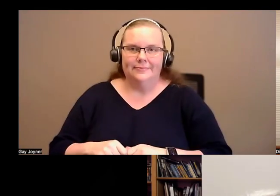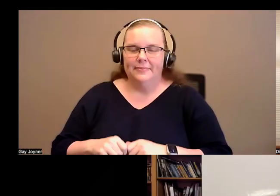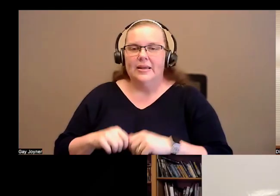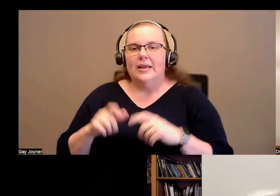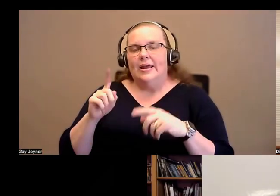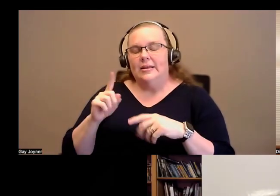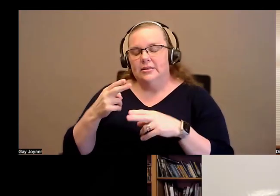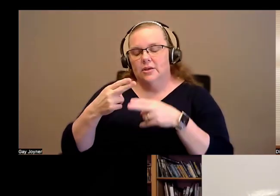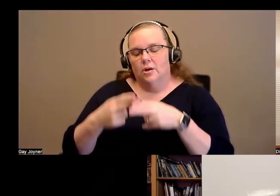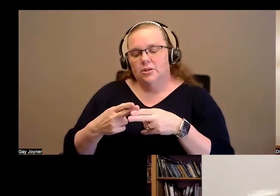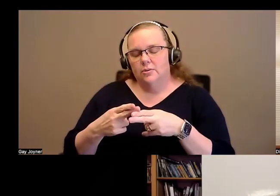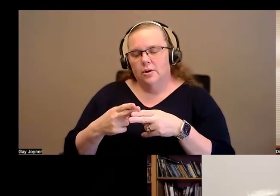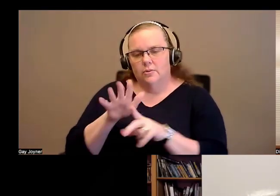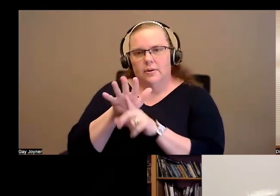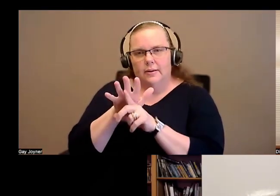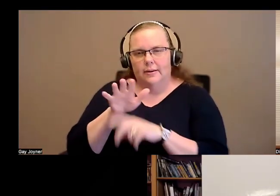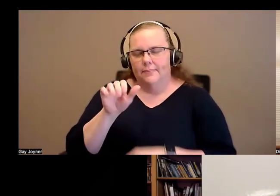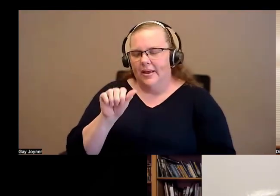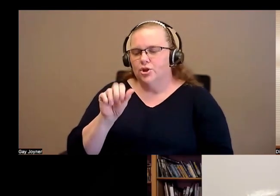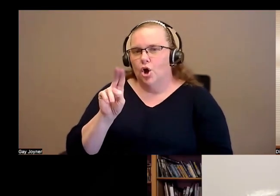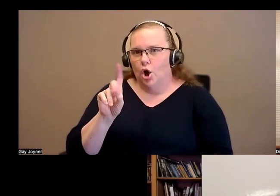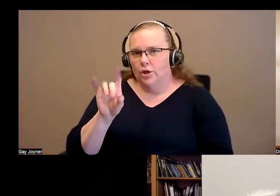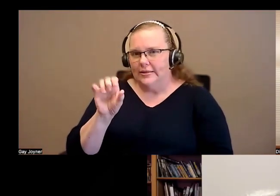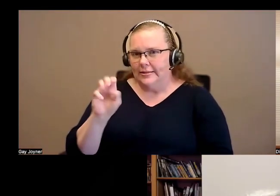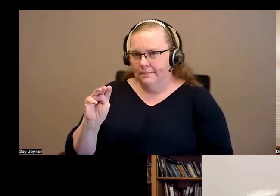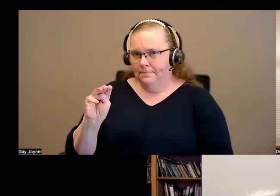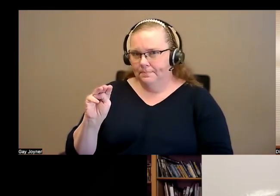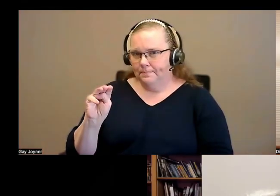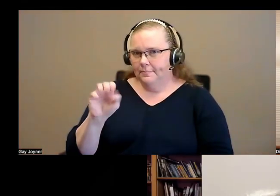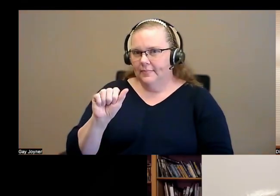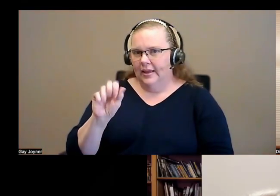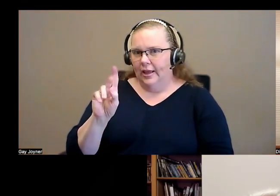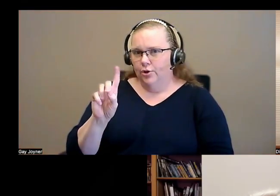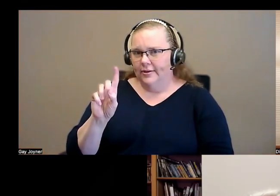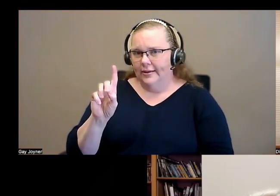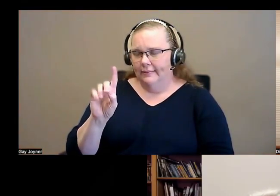Yes. And it's also known as autism,